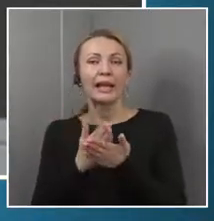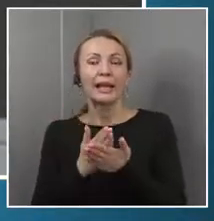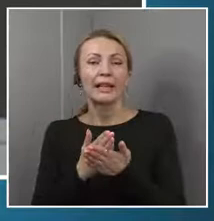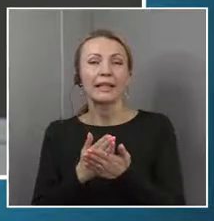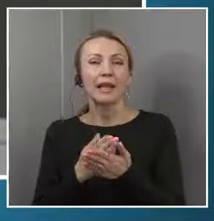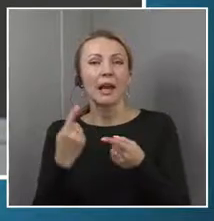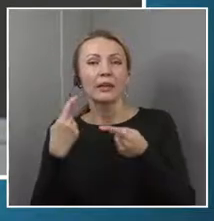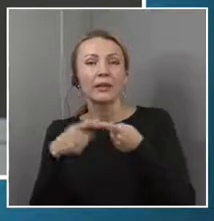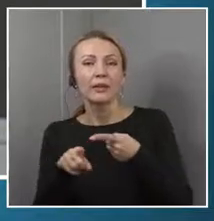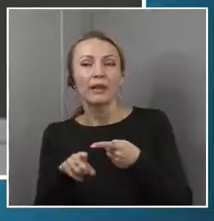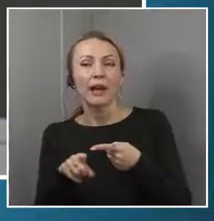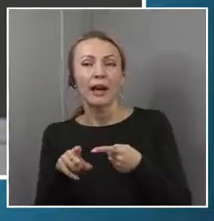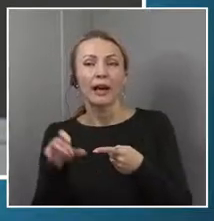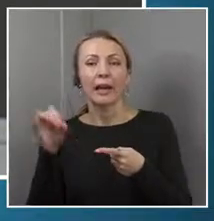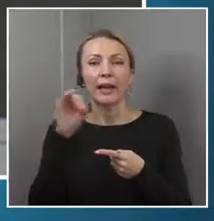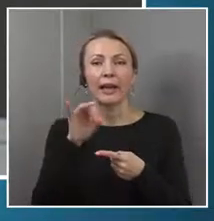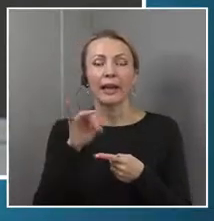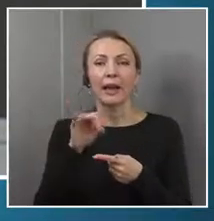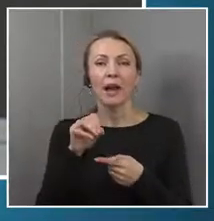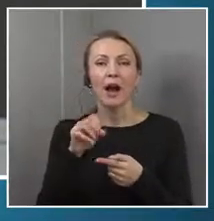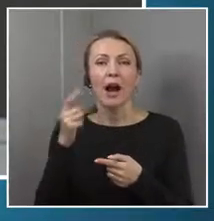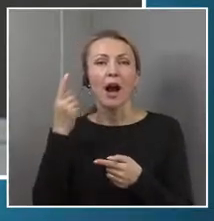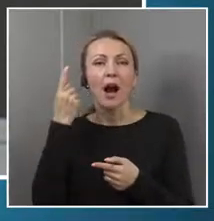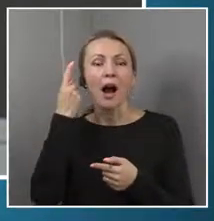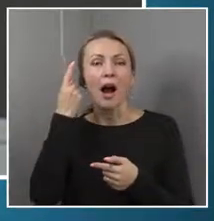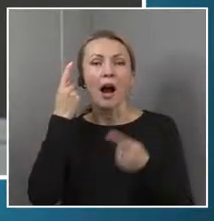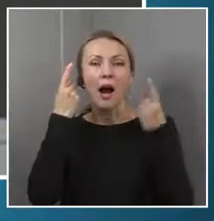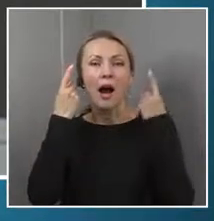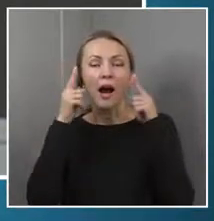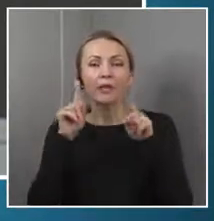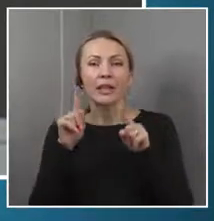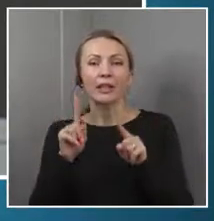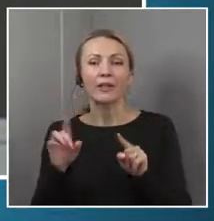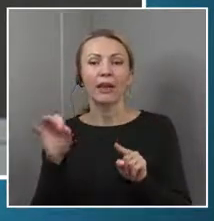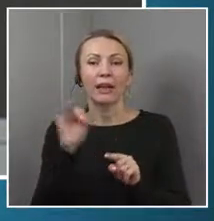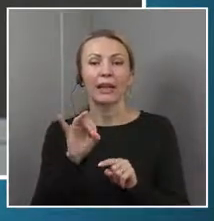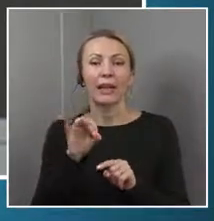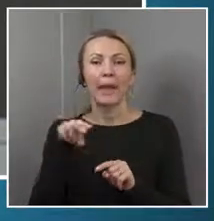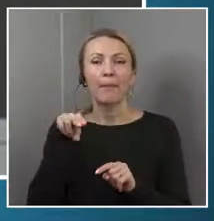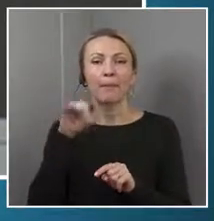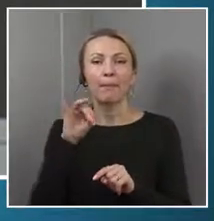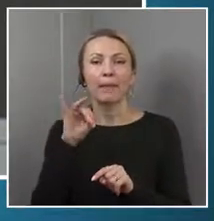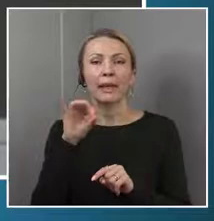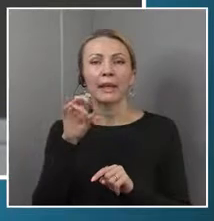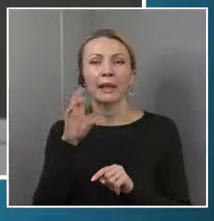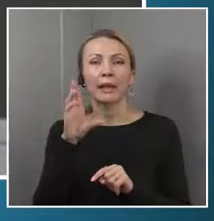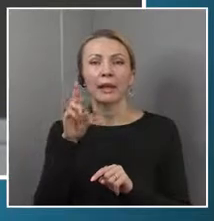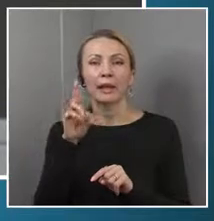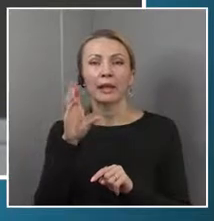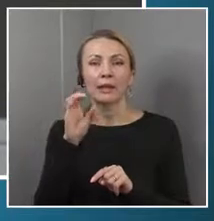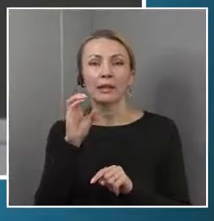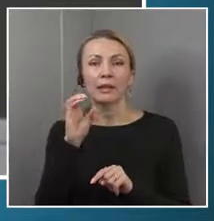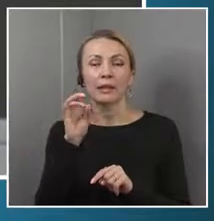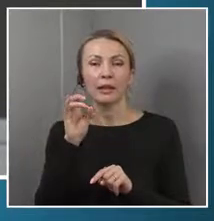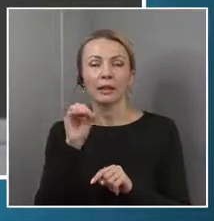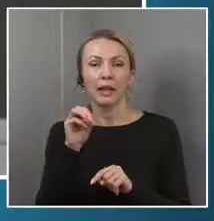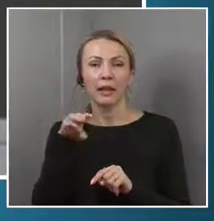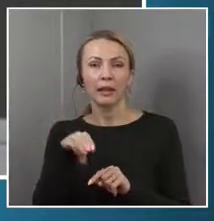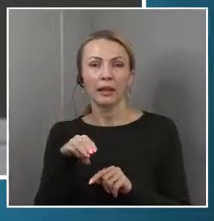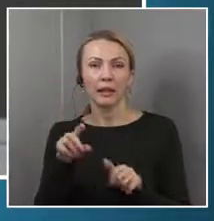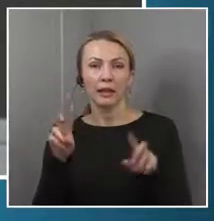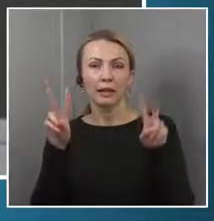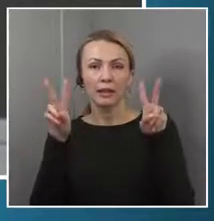And otherwise, you could only see an etching. So there's a certain duality. There's